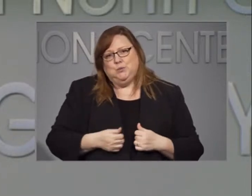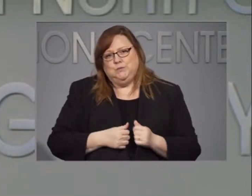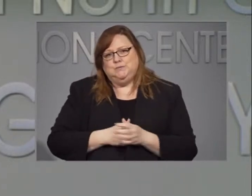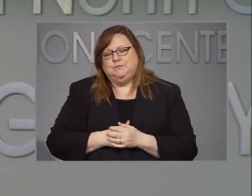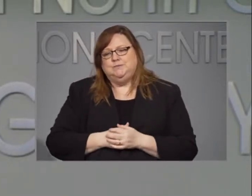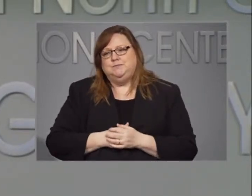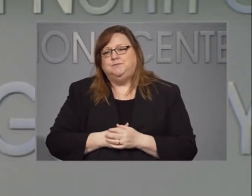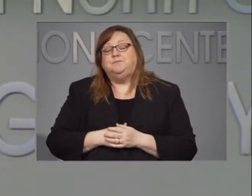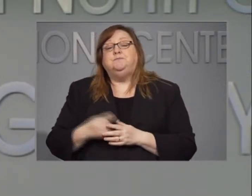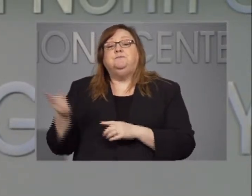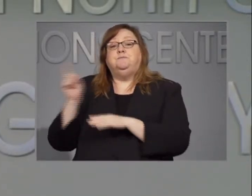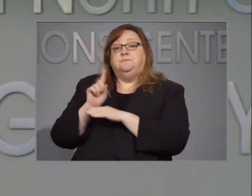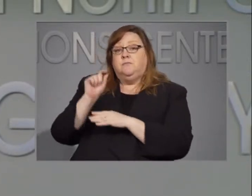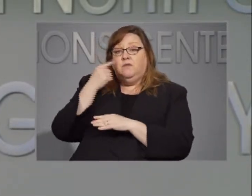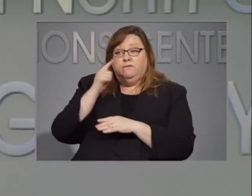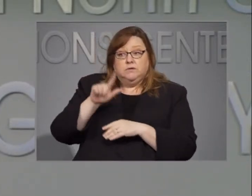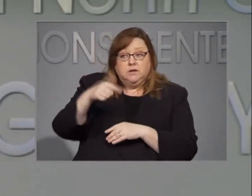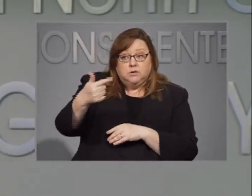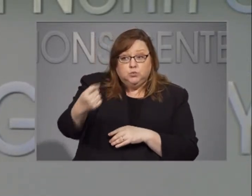Thank you. Next question, please.